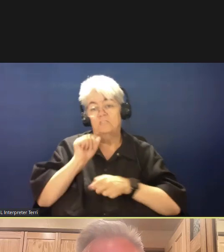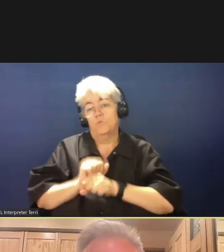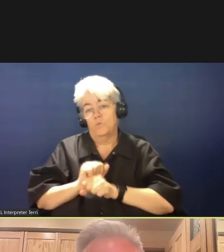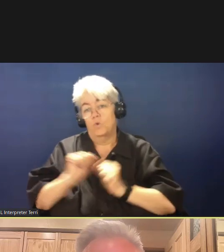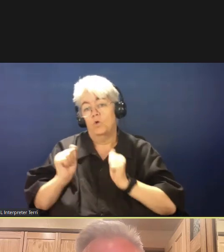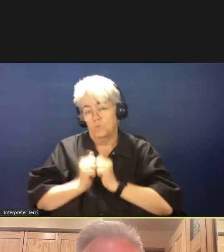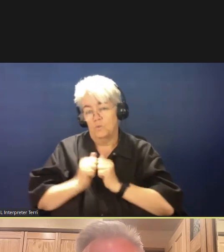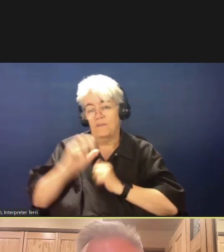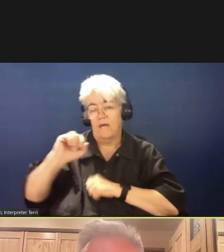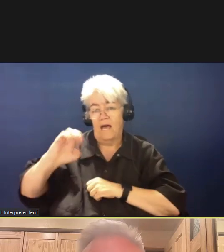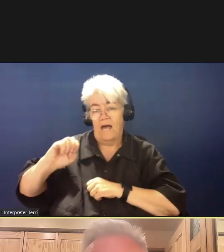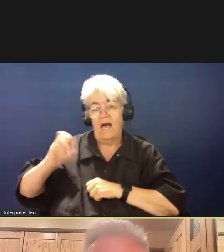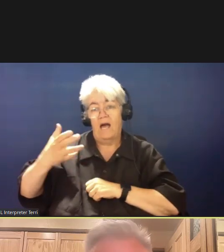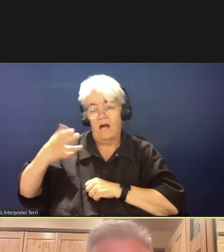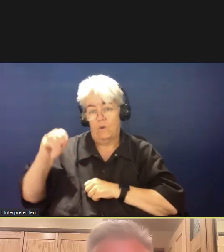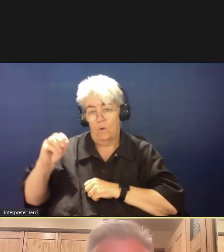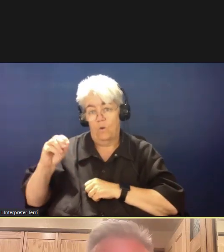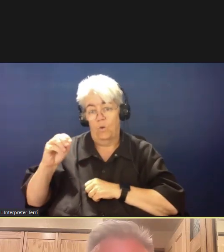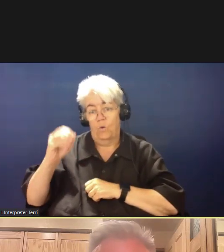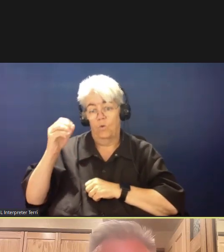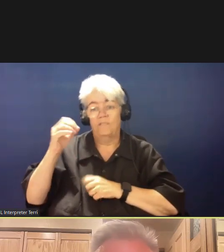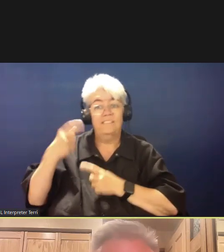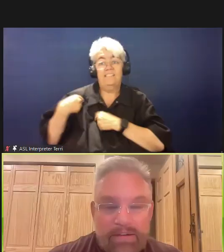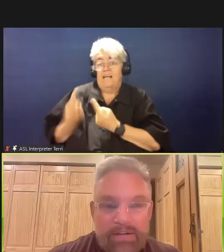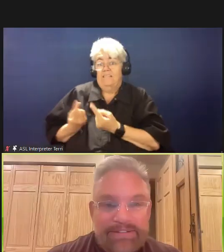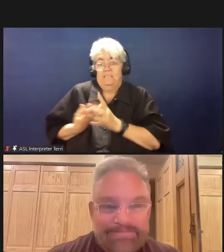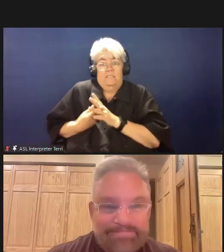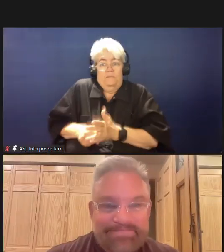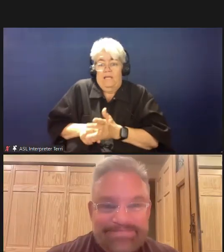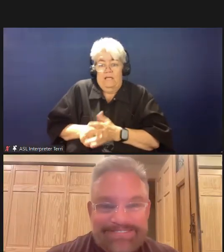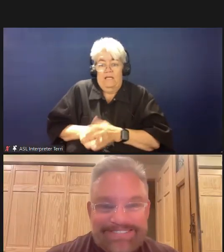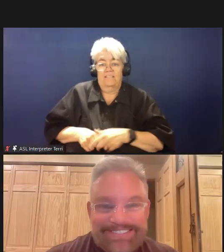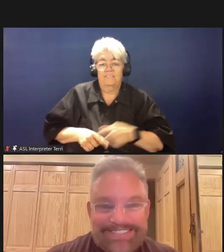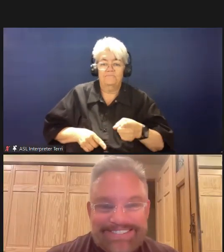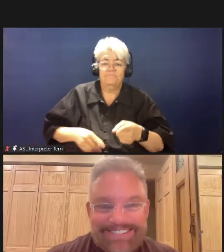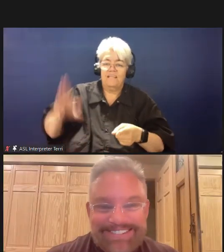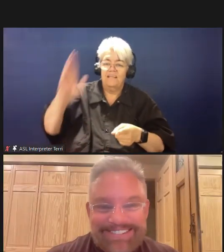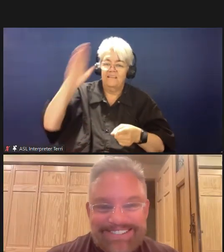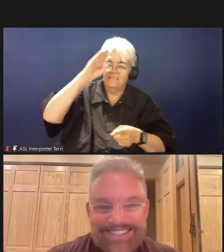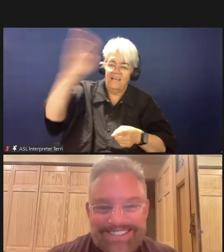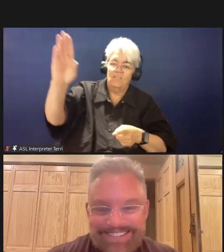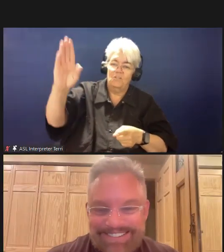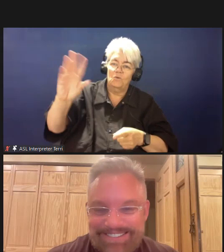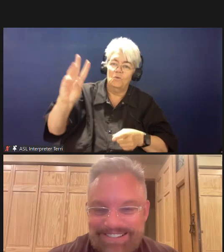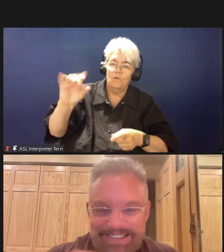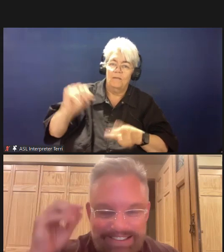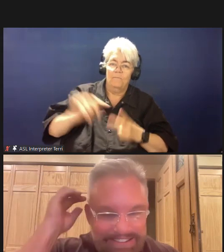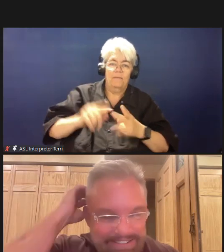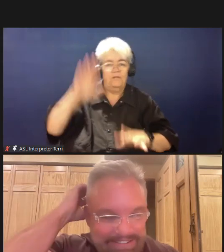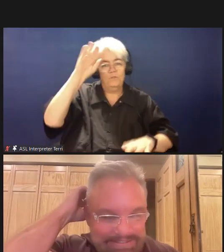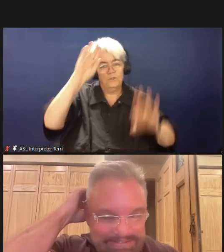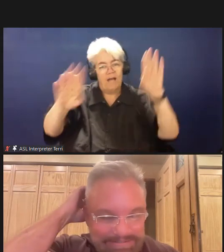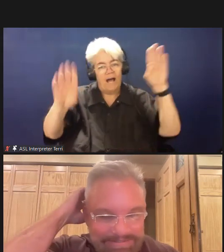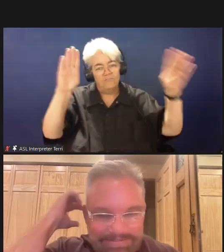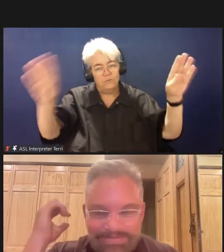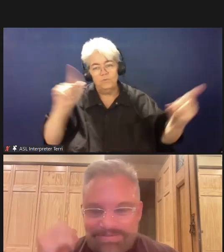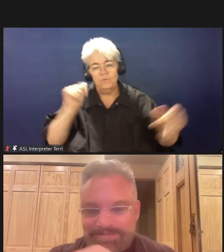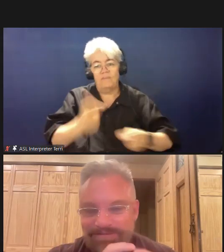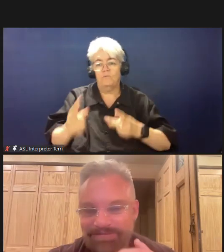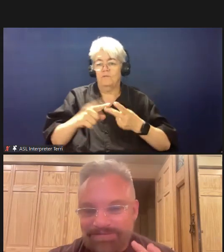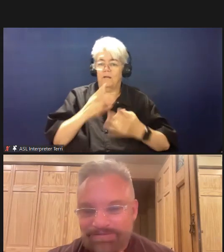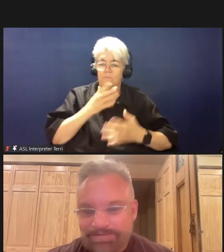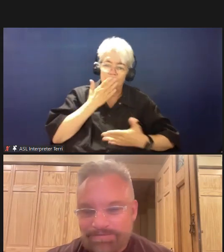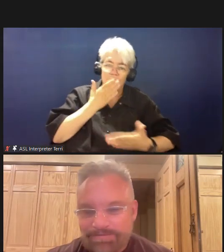initiative since our very beginning. Thank you, William, and good afternoon, everyone. I so appreciate our time with